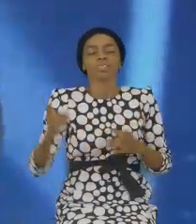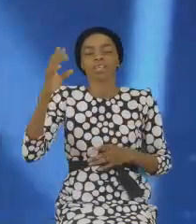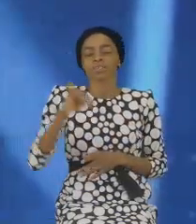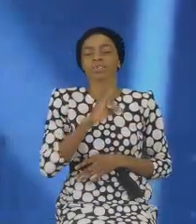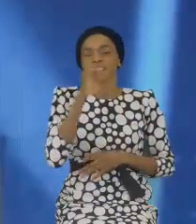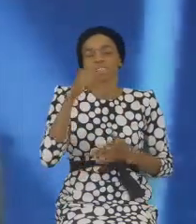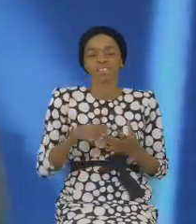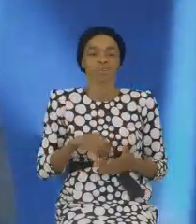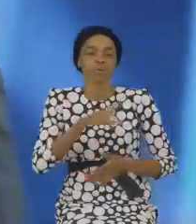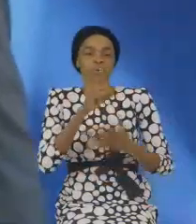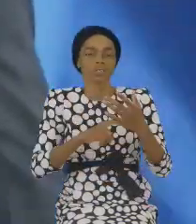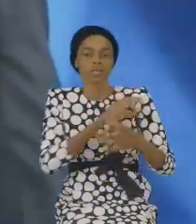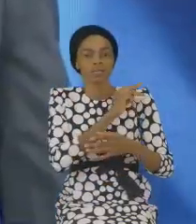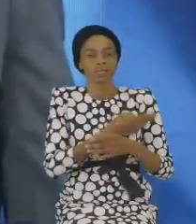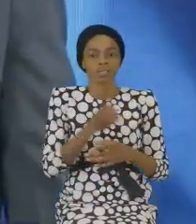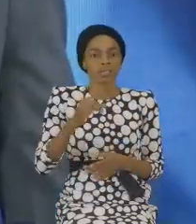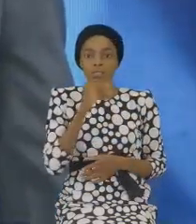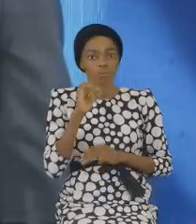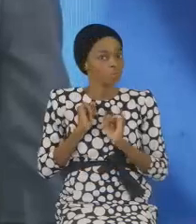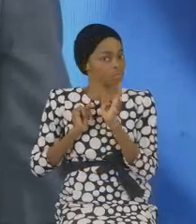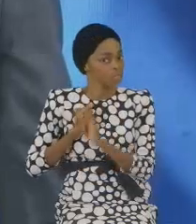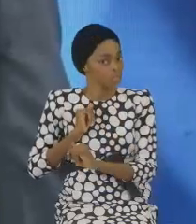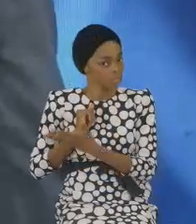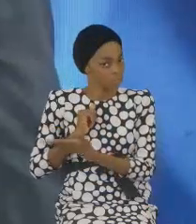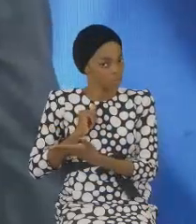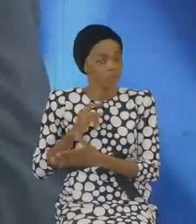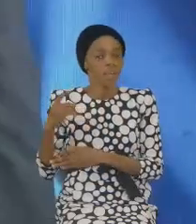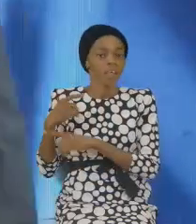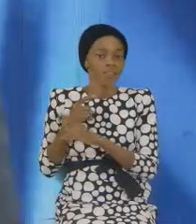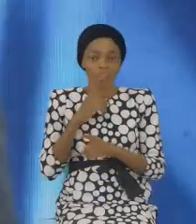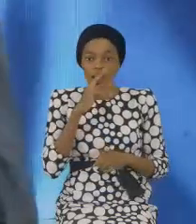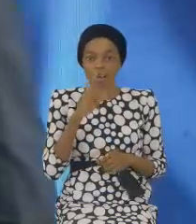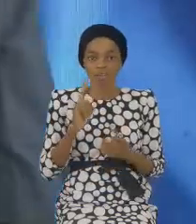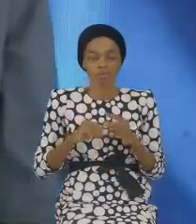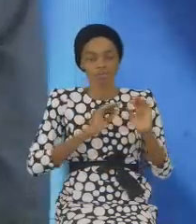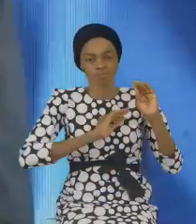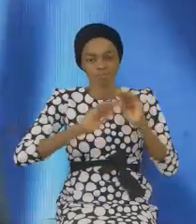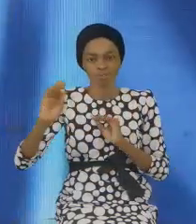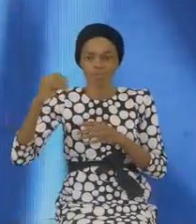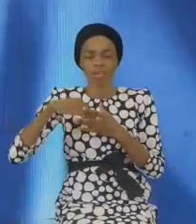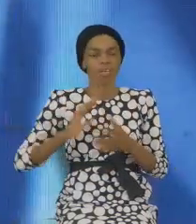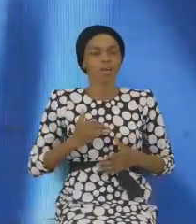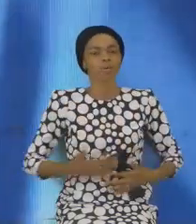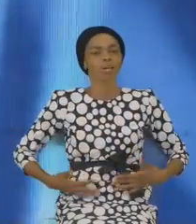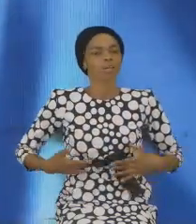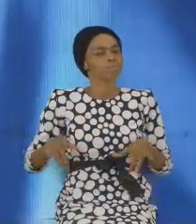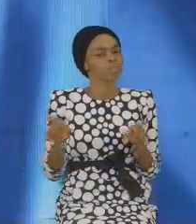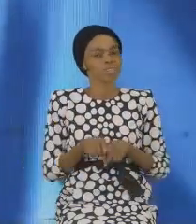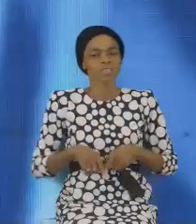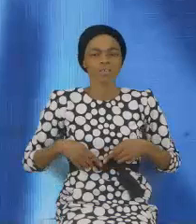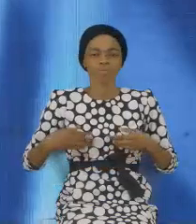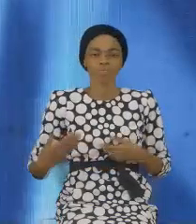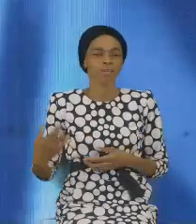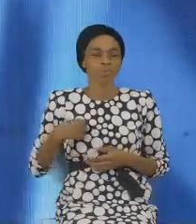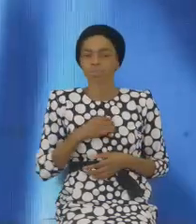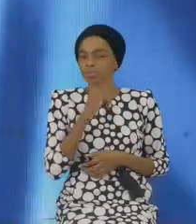God, that's good. They didn't settle there. They were to move on. In our lives, that's the same thing. We do